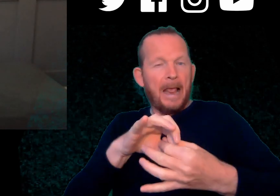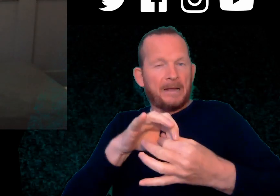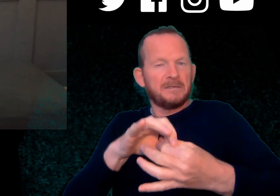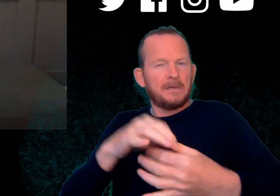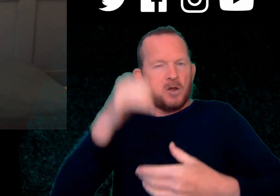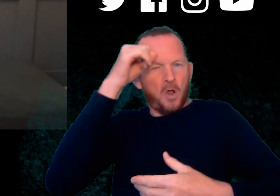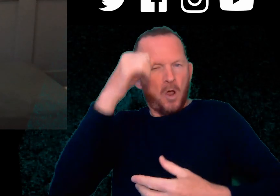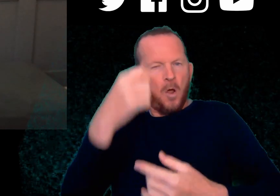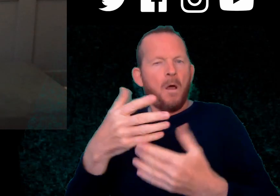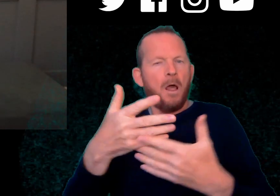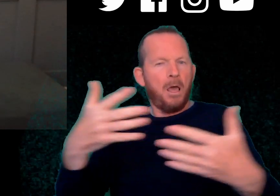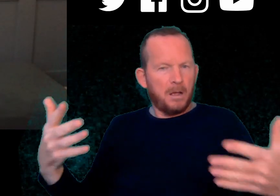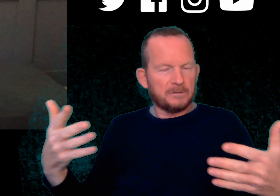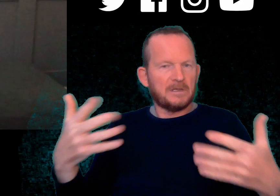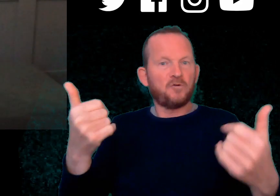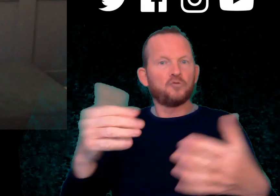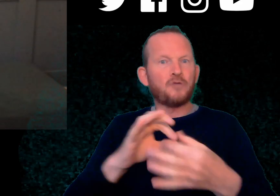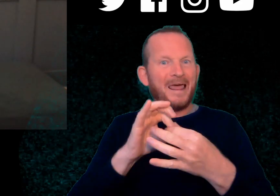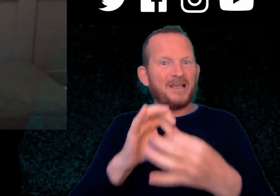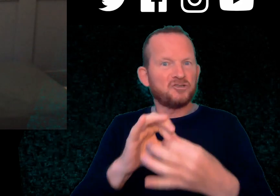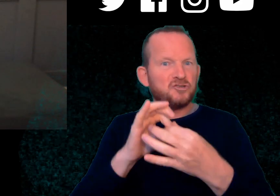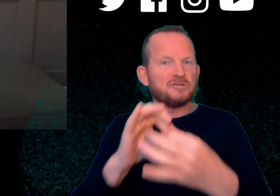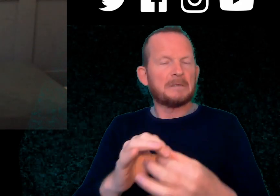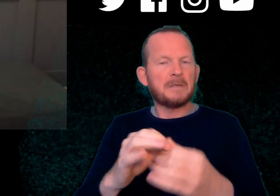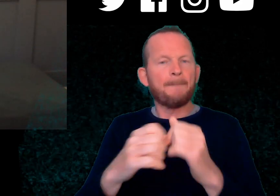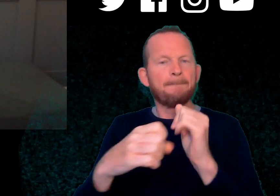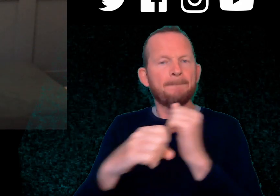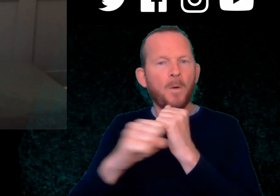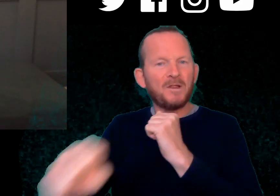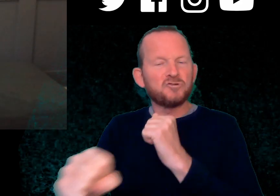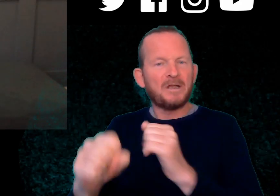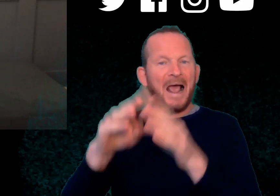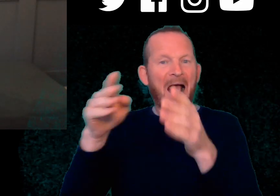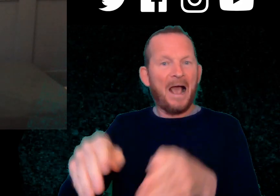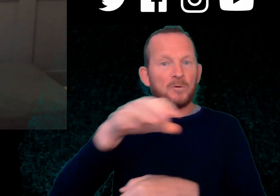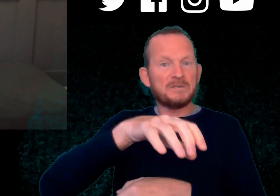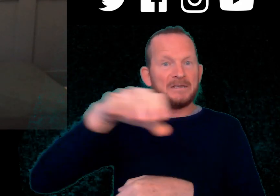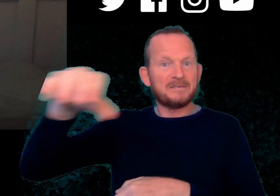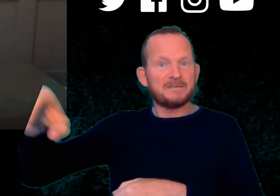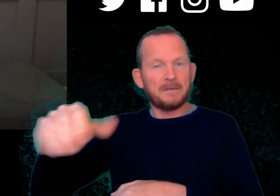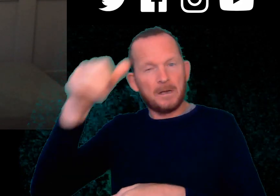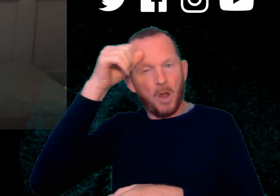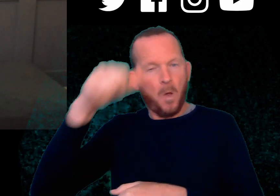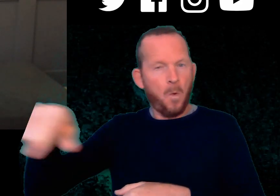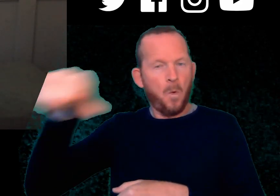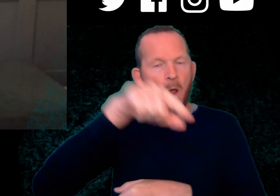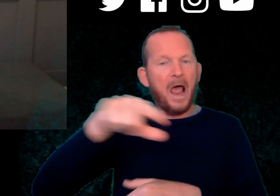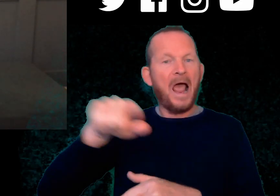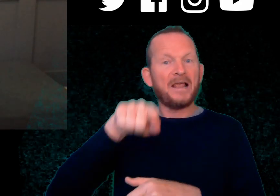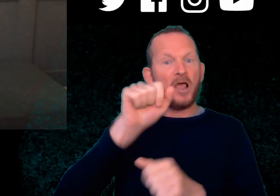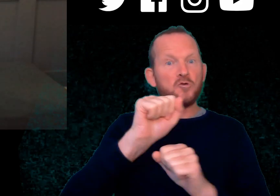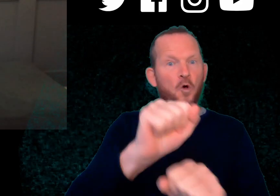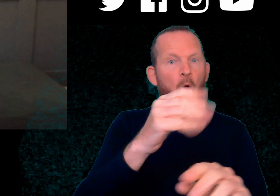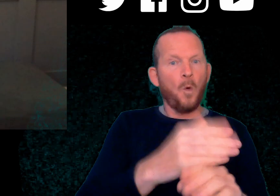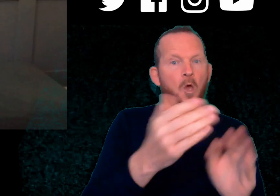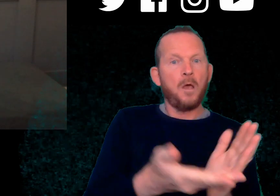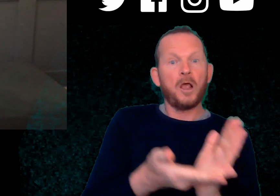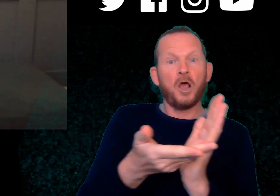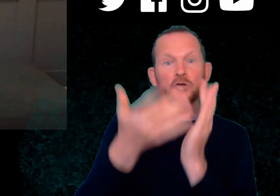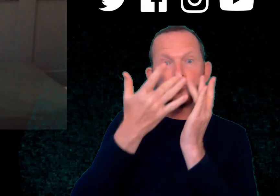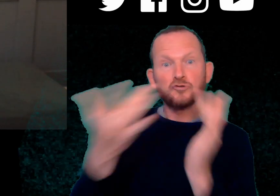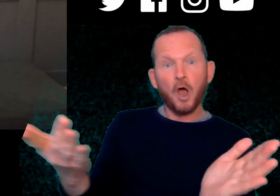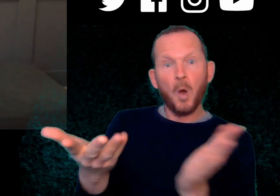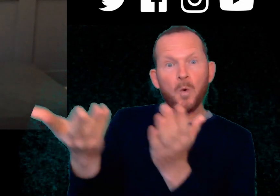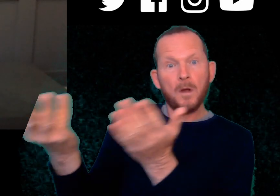within the publishing space, have good relationships with publishing houses and do the work for you to get you in front of publishing